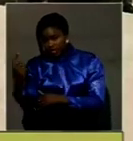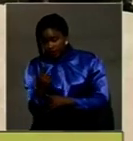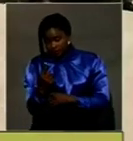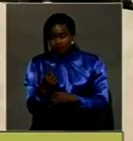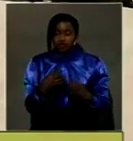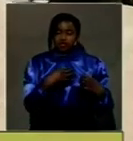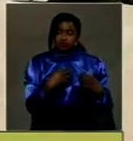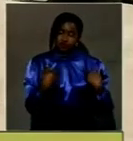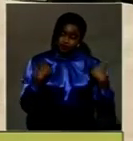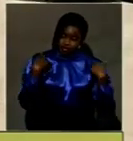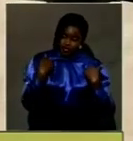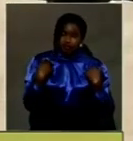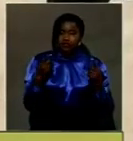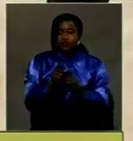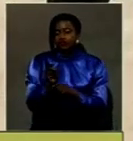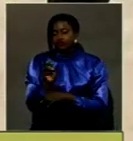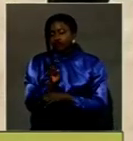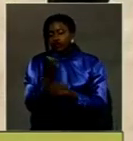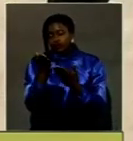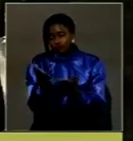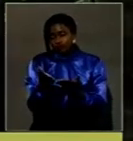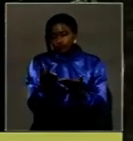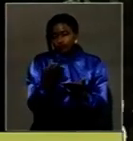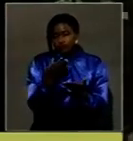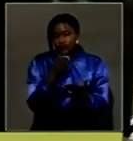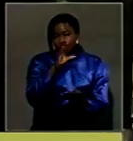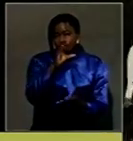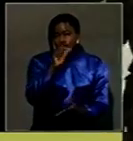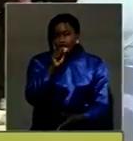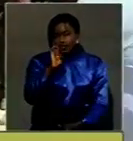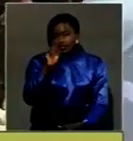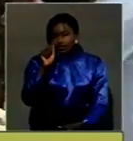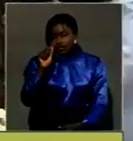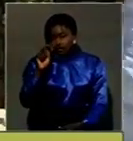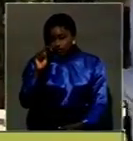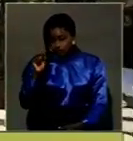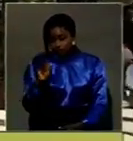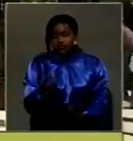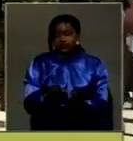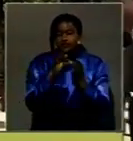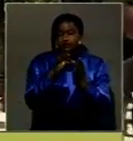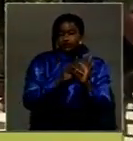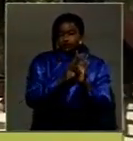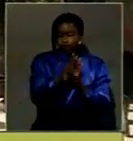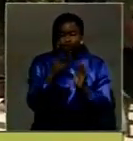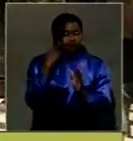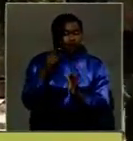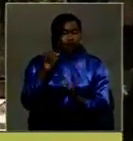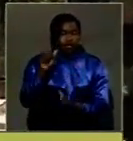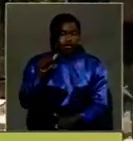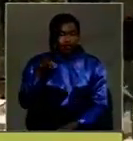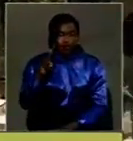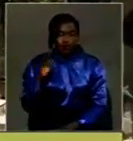commanders was presided over by Francisco Caetano Madeira, the special representative of the African